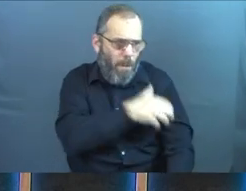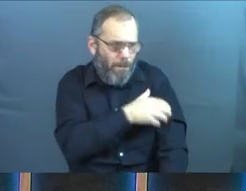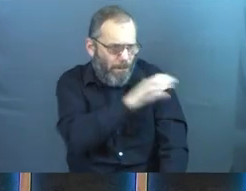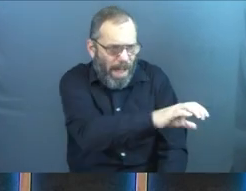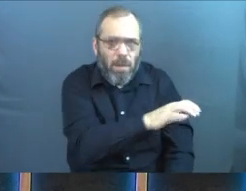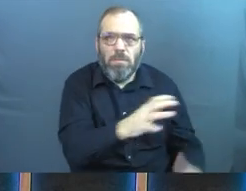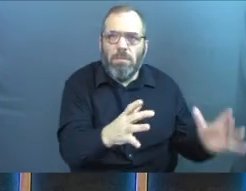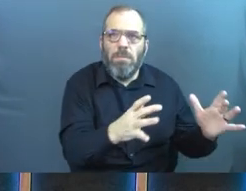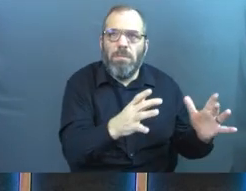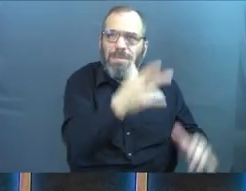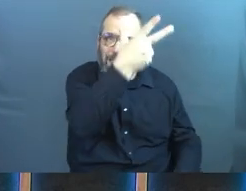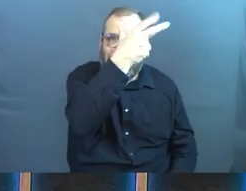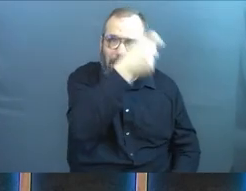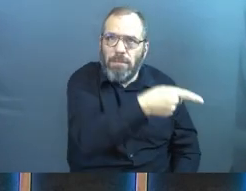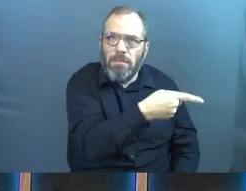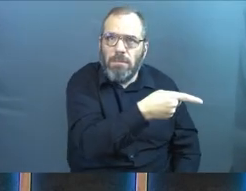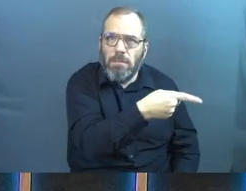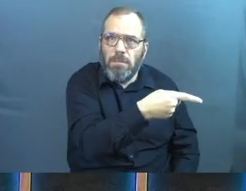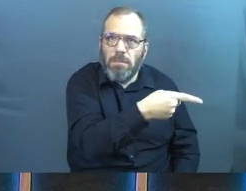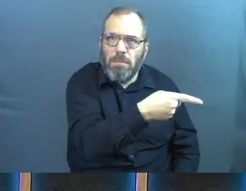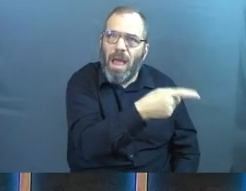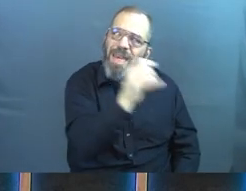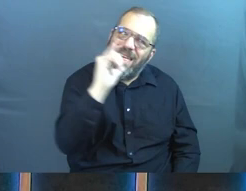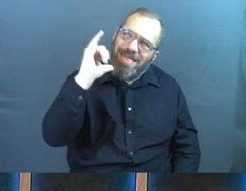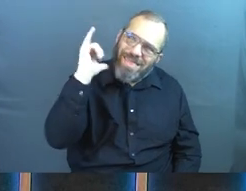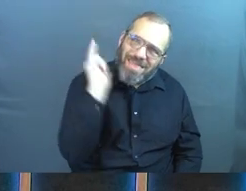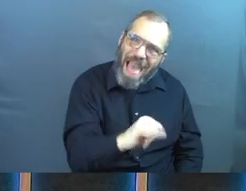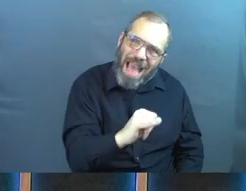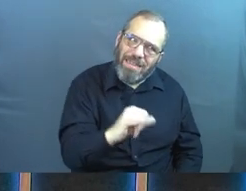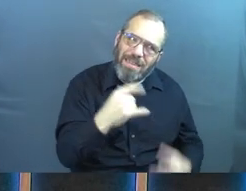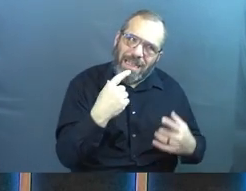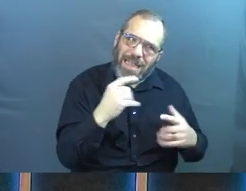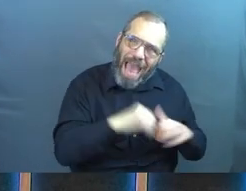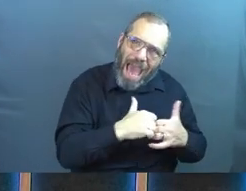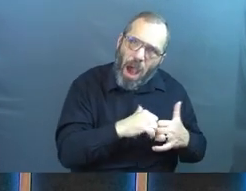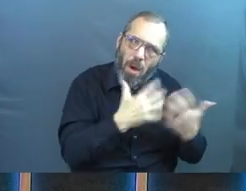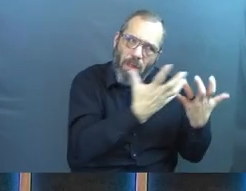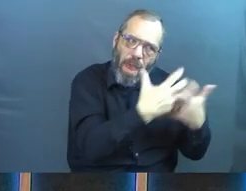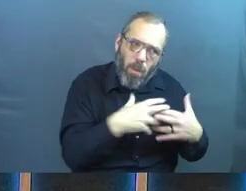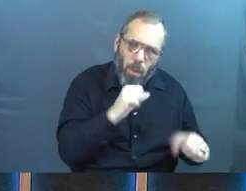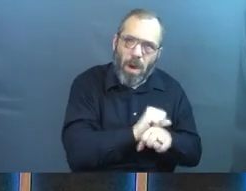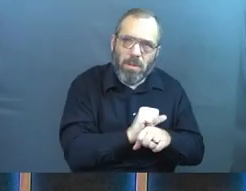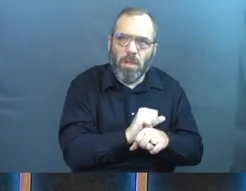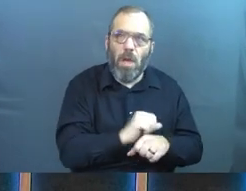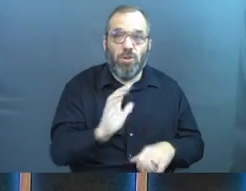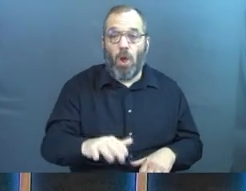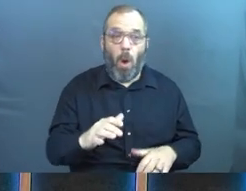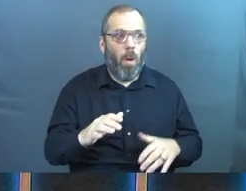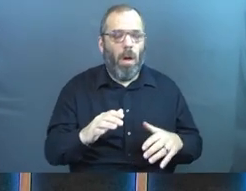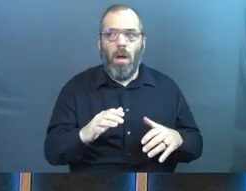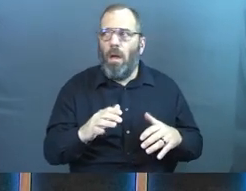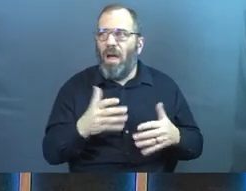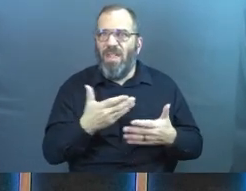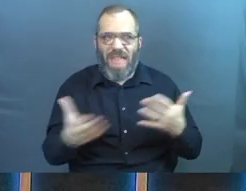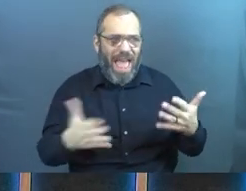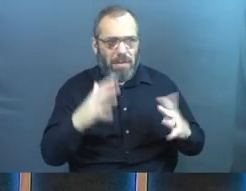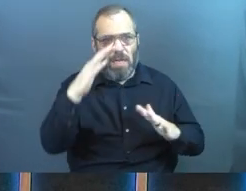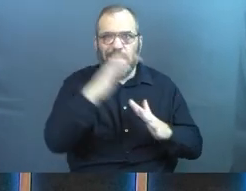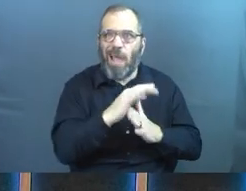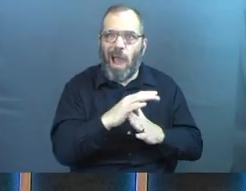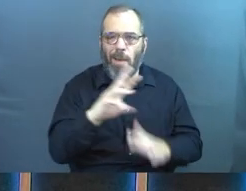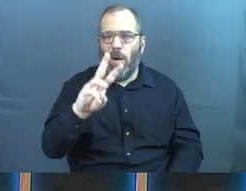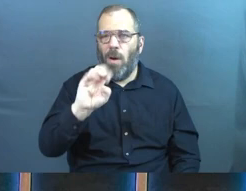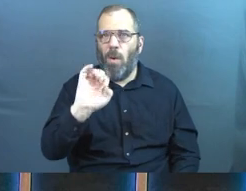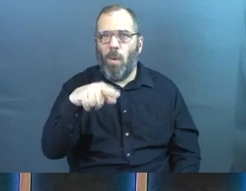you're giving to Satan. And that's the way that it works. So the chief weapon that he has against